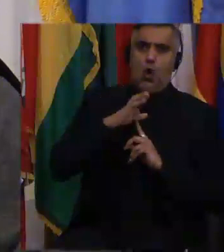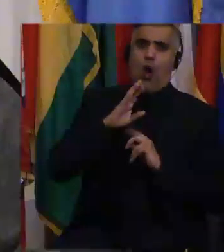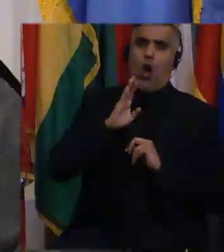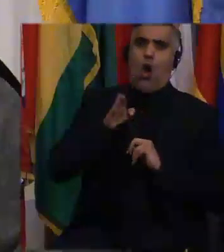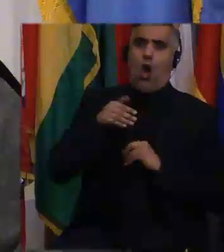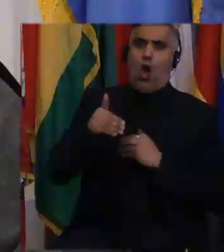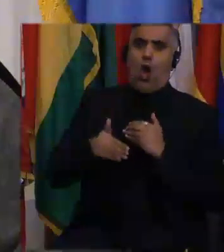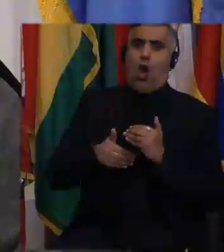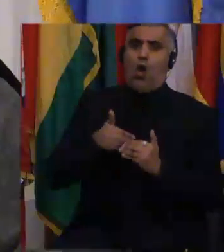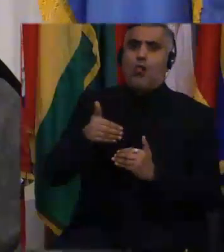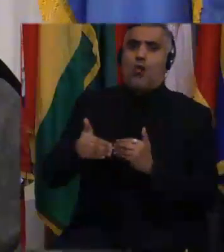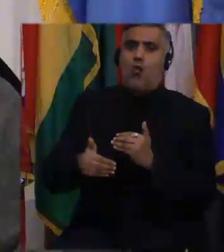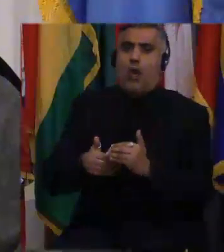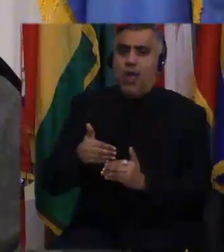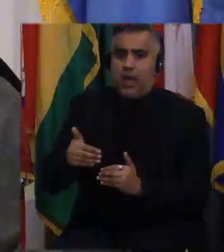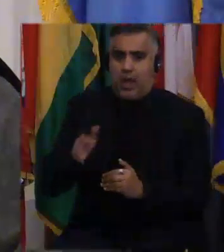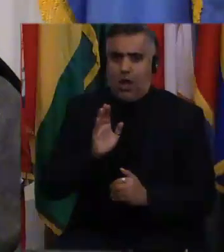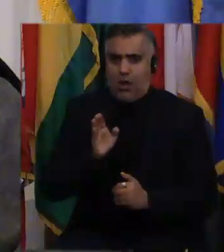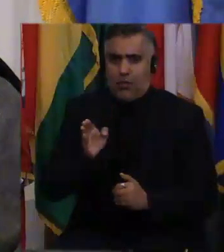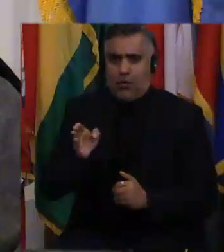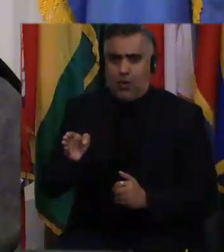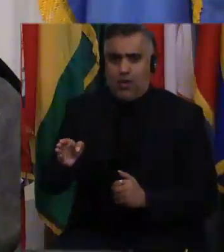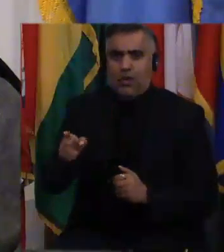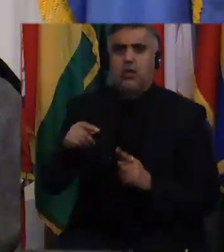way in the process,